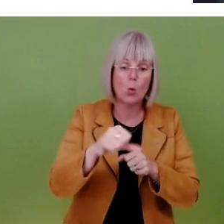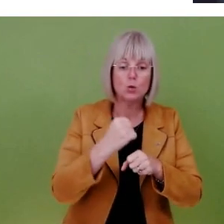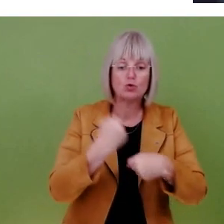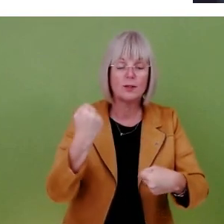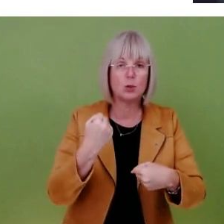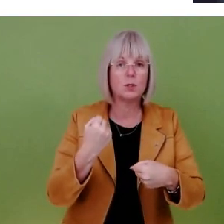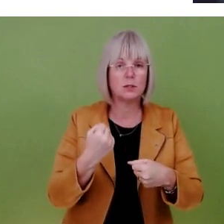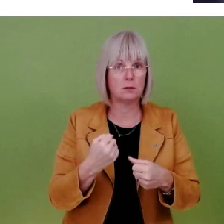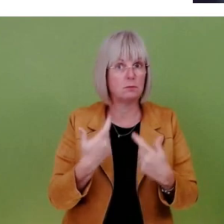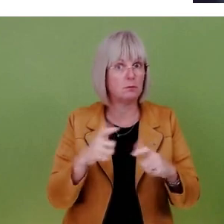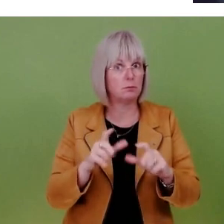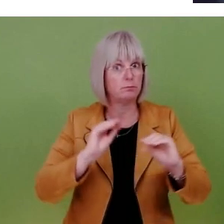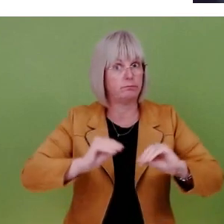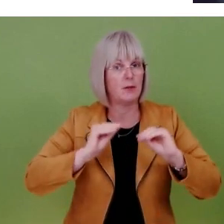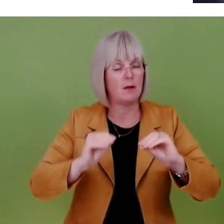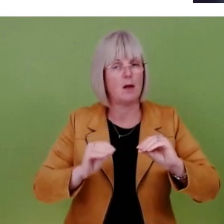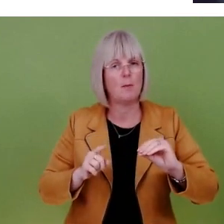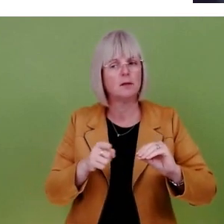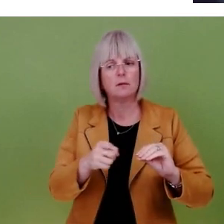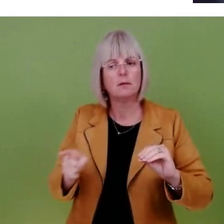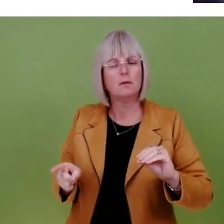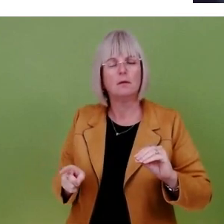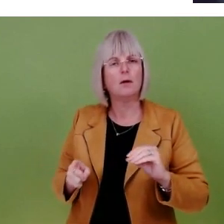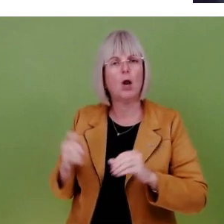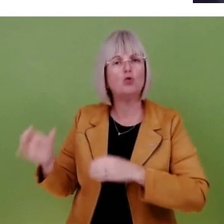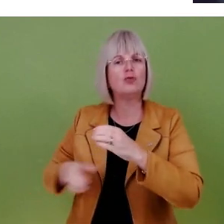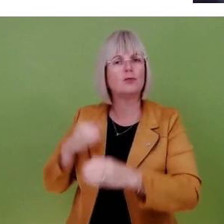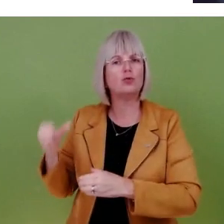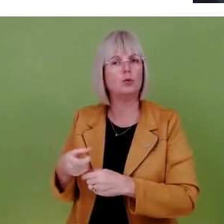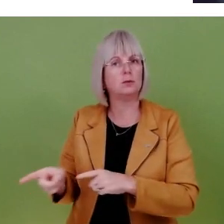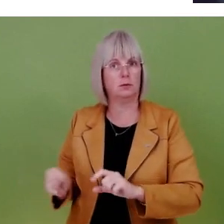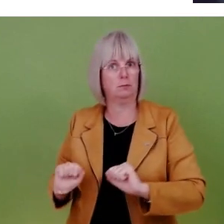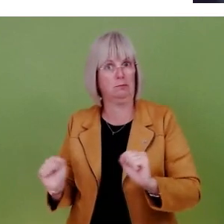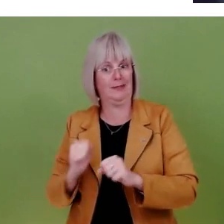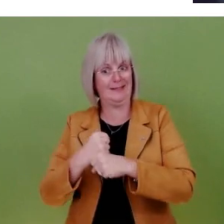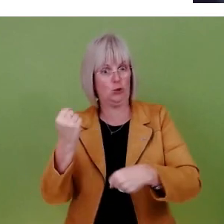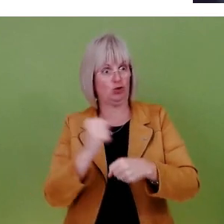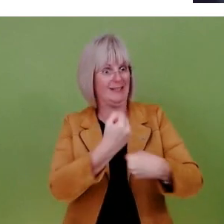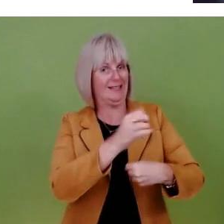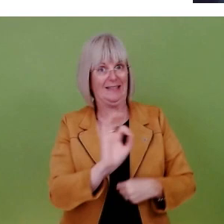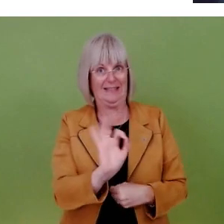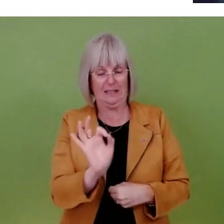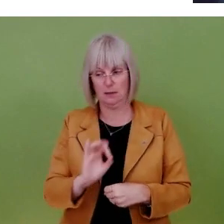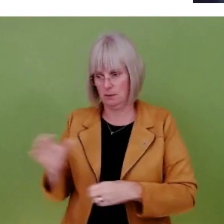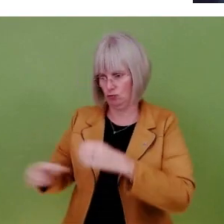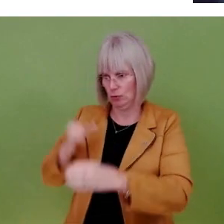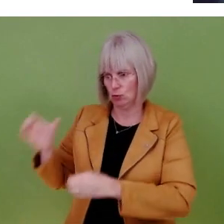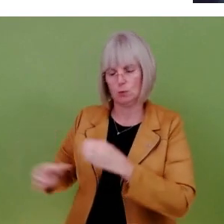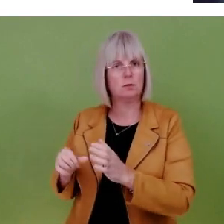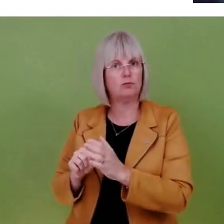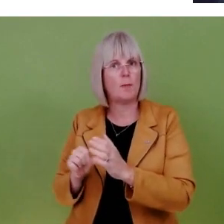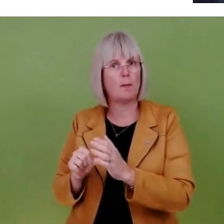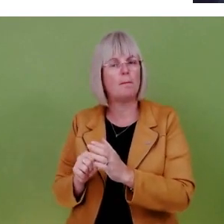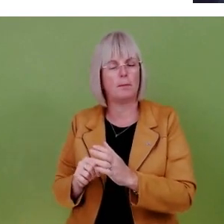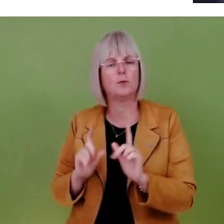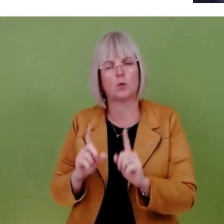those who don't really already have either of those qualifications. So we need to do some work with the universities in terms